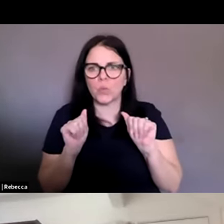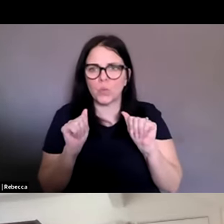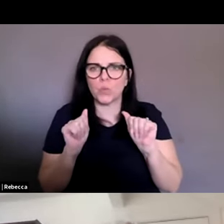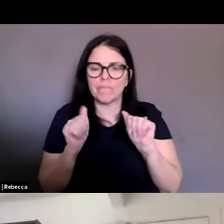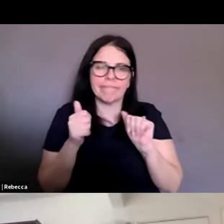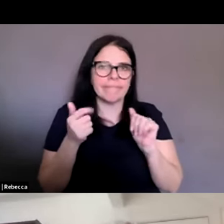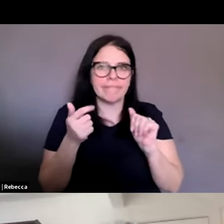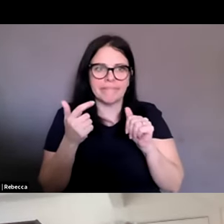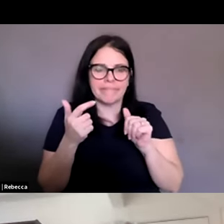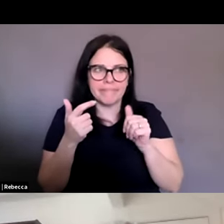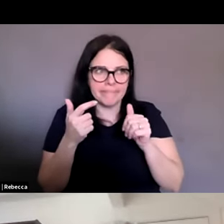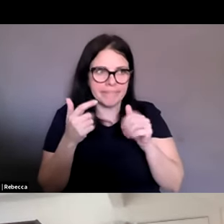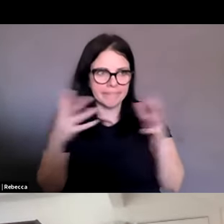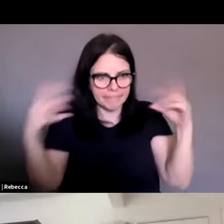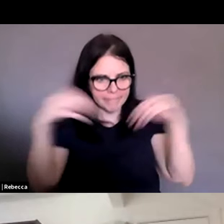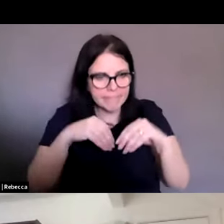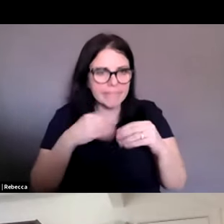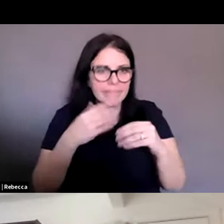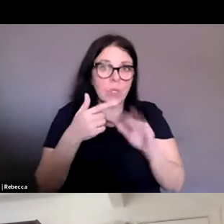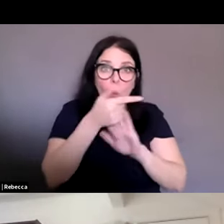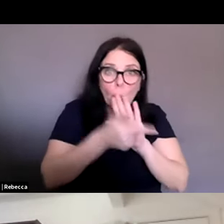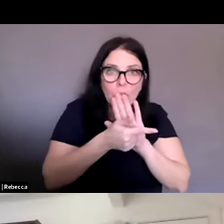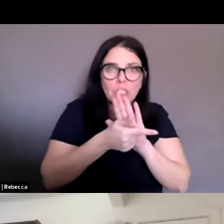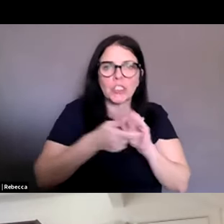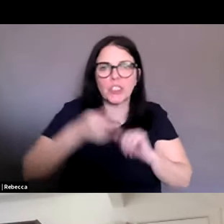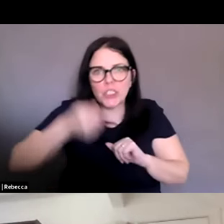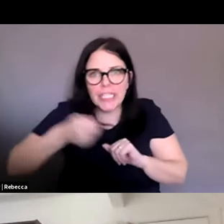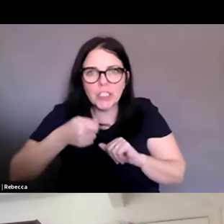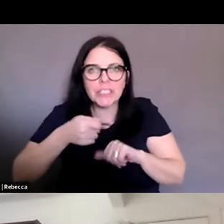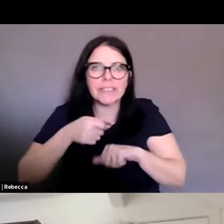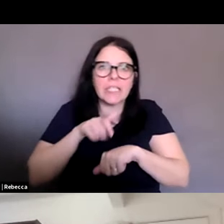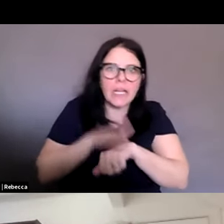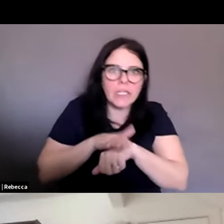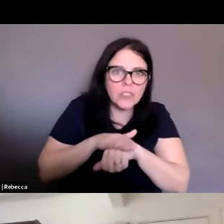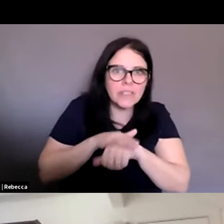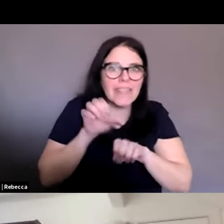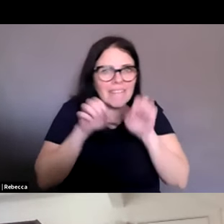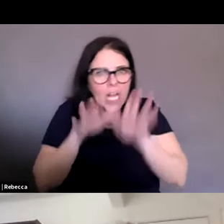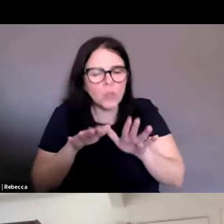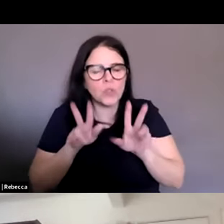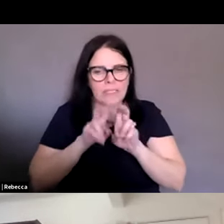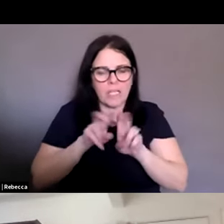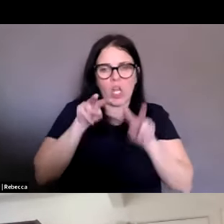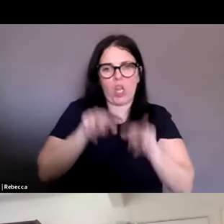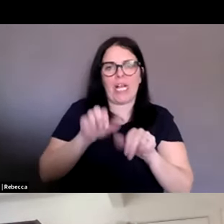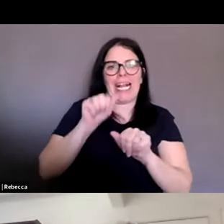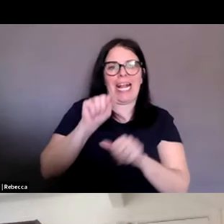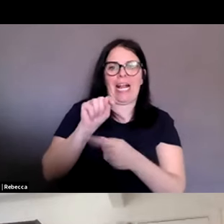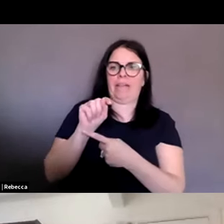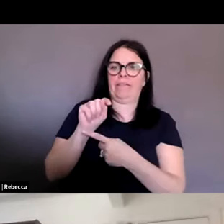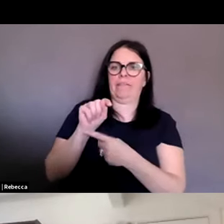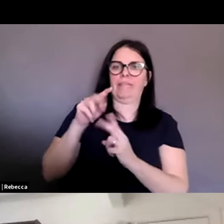lawyers, the judges, the evaluators, and so forth, exploring the intimate partner violence in this